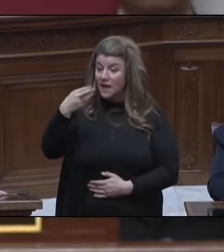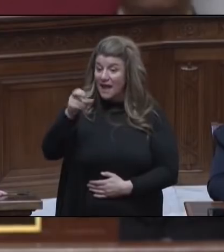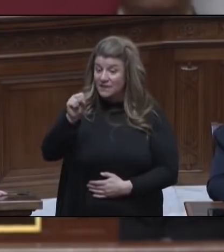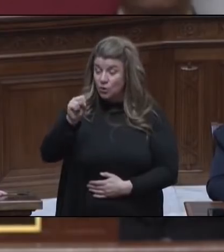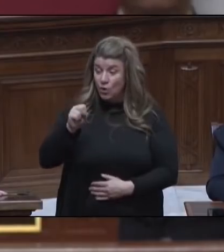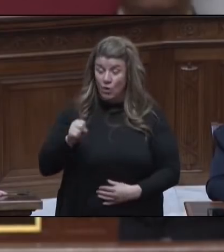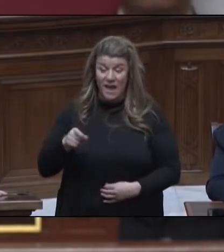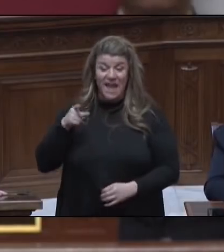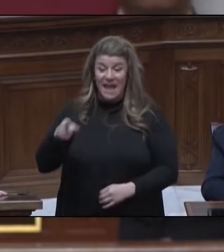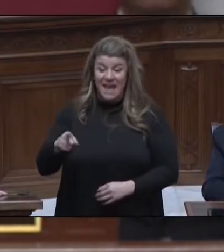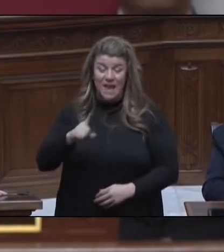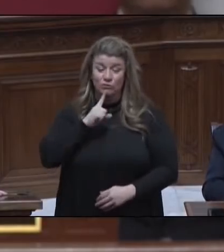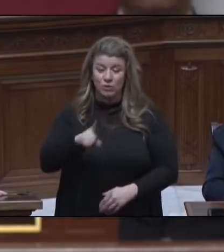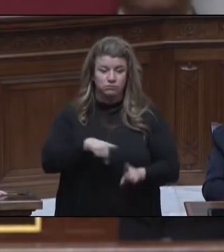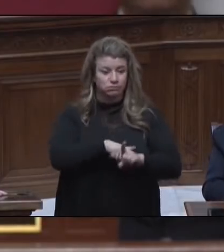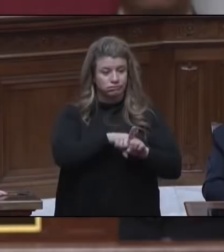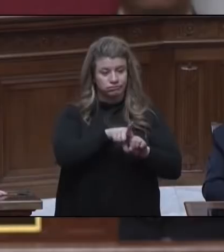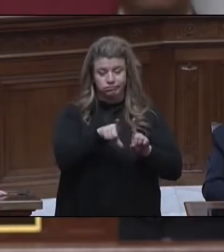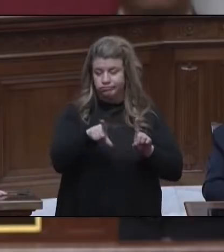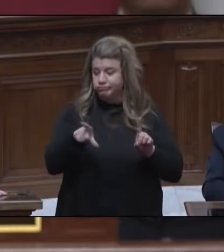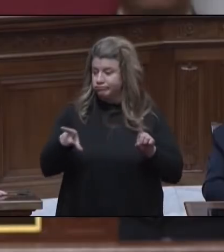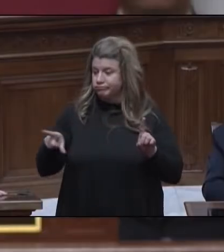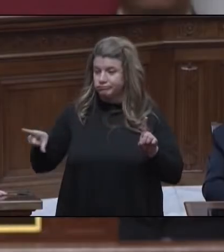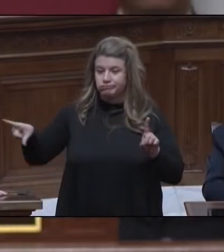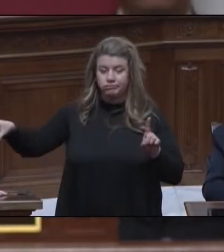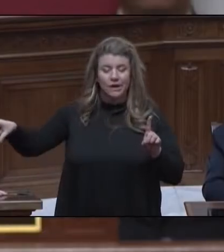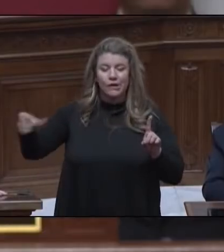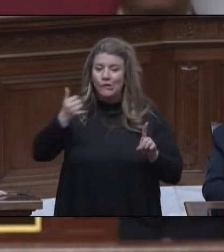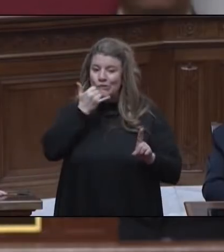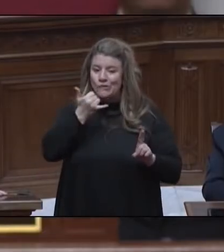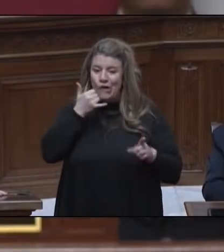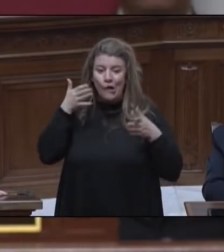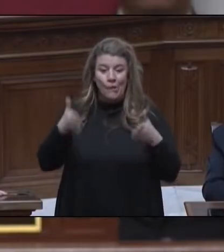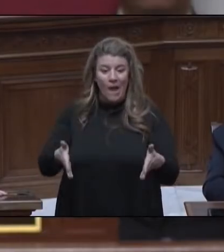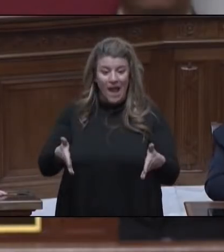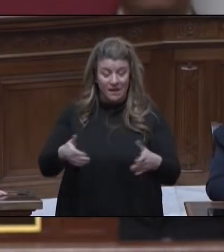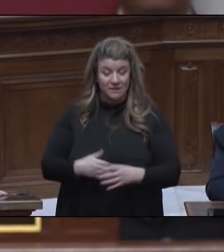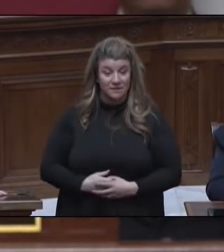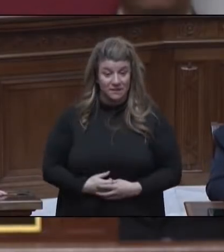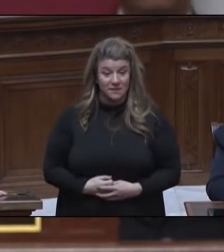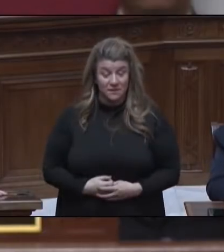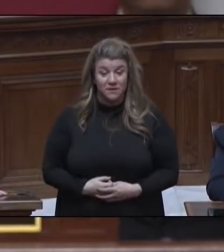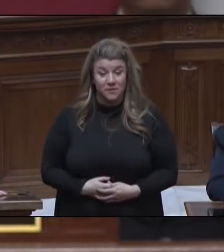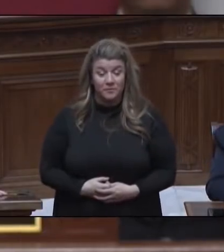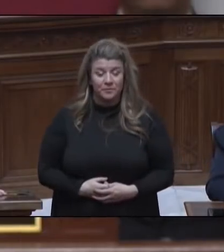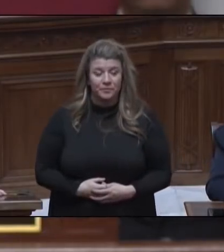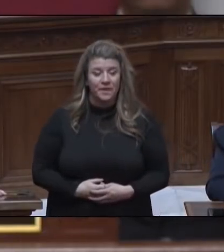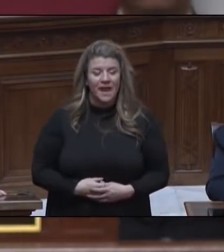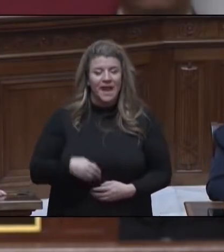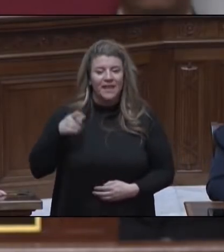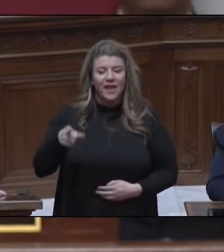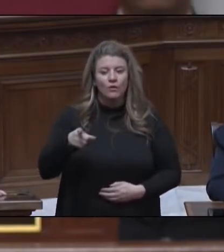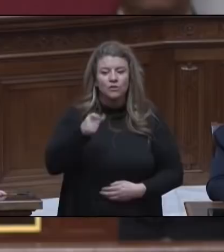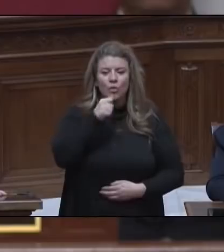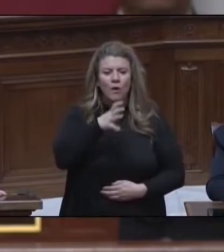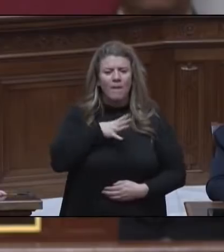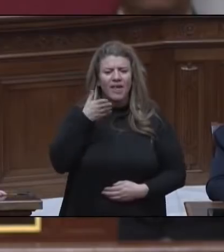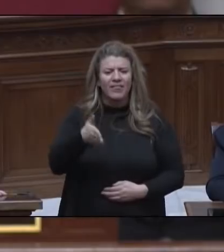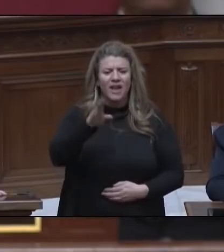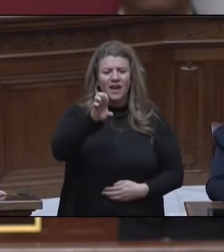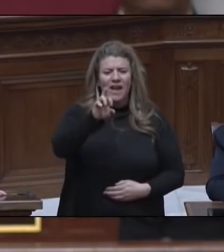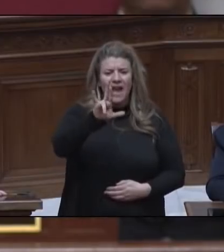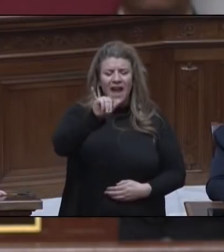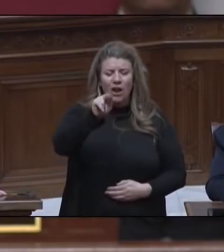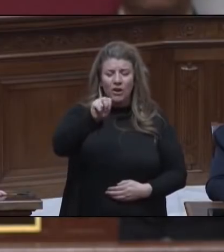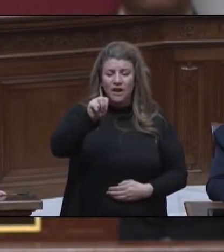going way, way, way the wrong way. And there's a site coordinator there. Her name, Erin